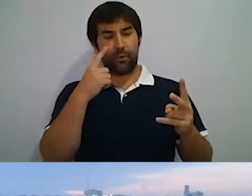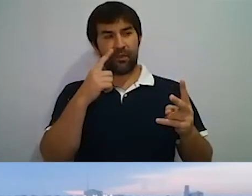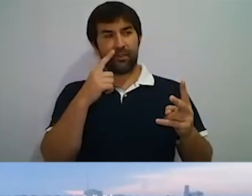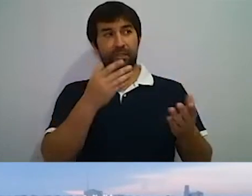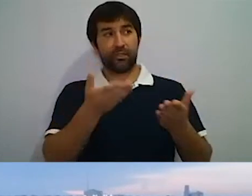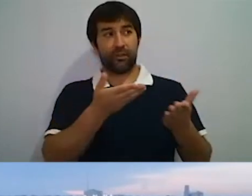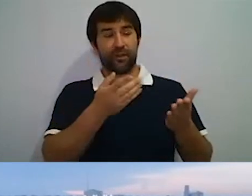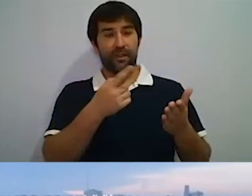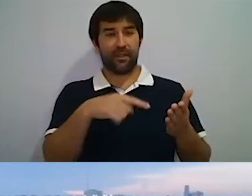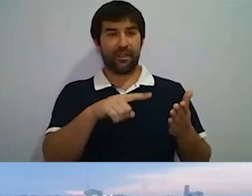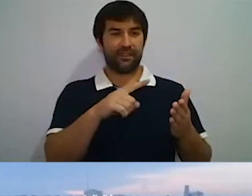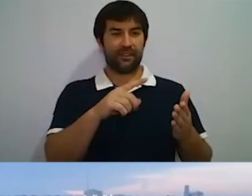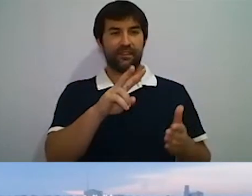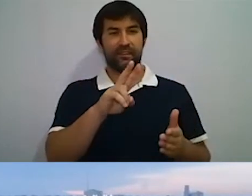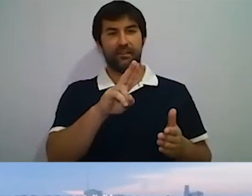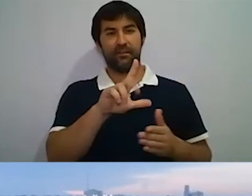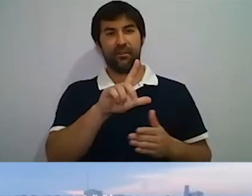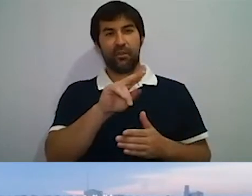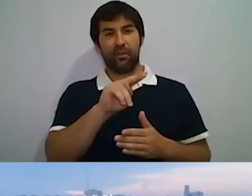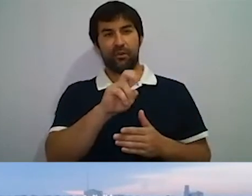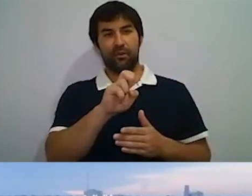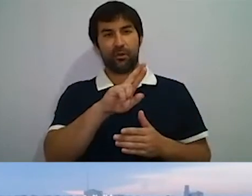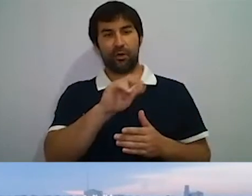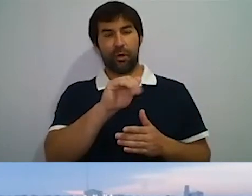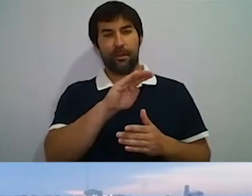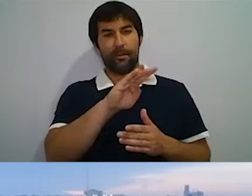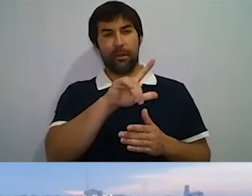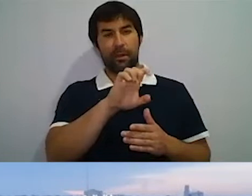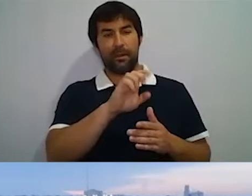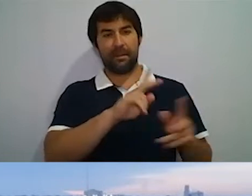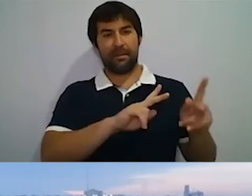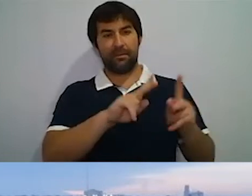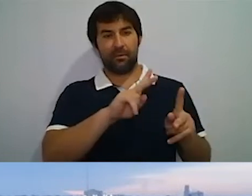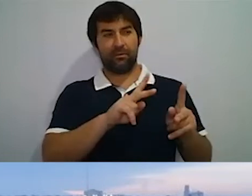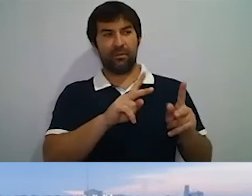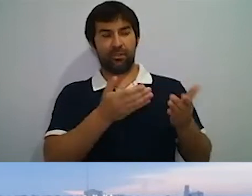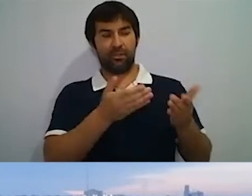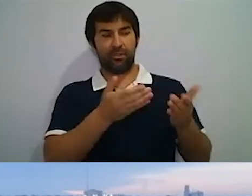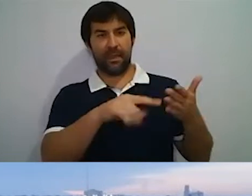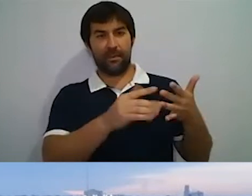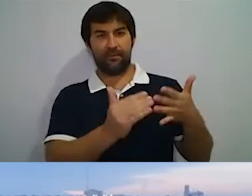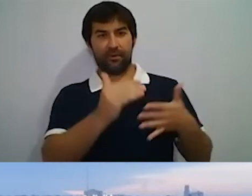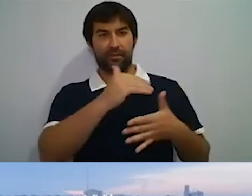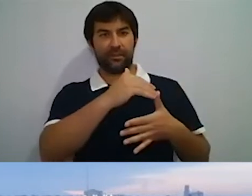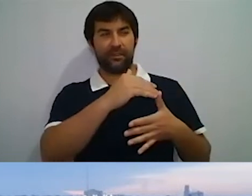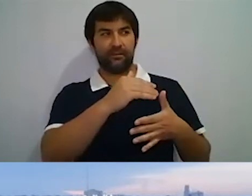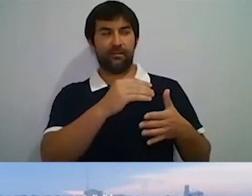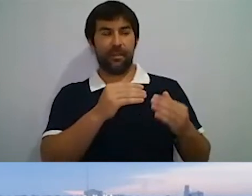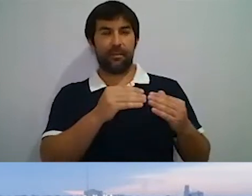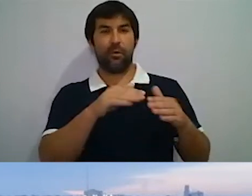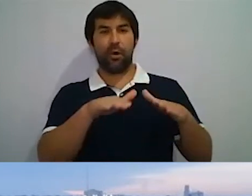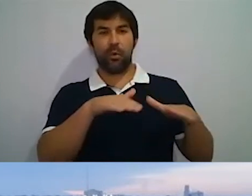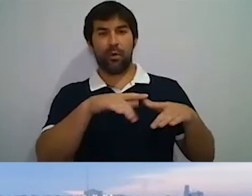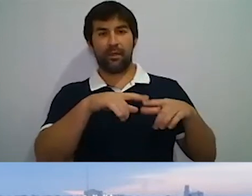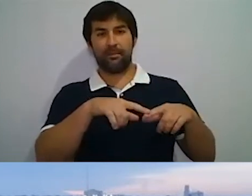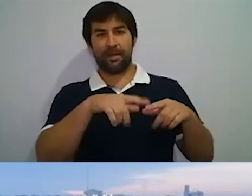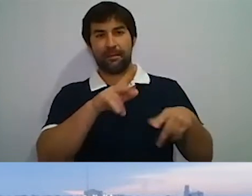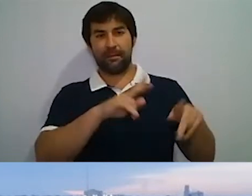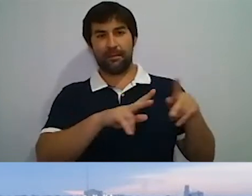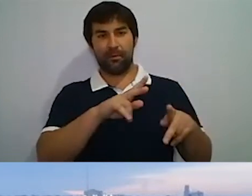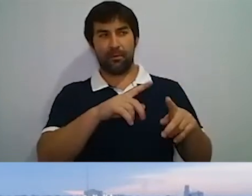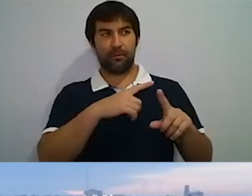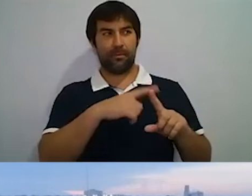from a couple of city council members themselves on the CPFC. So speaking of the mayor's budget priorities, these are